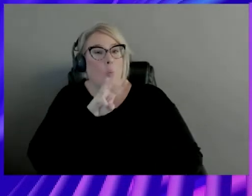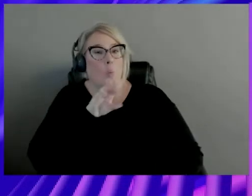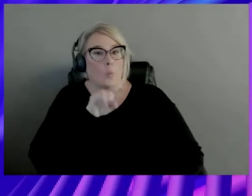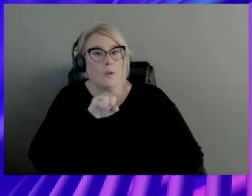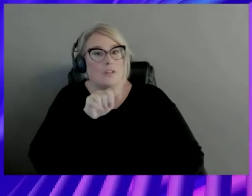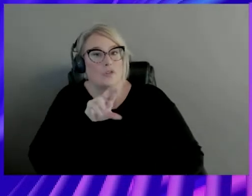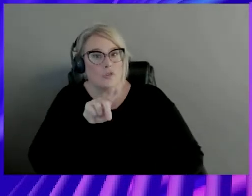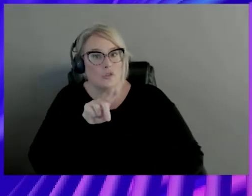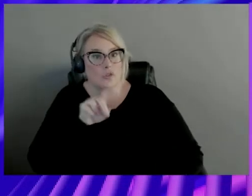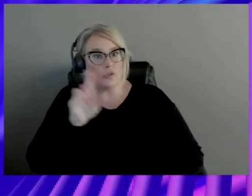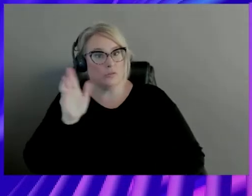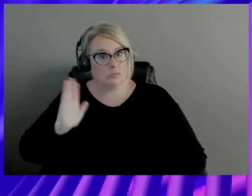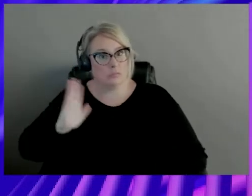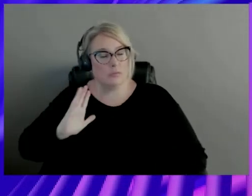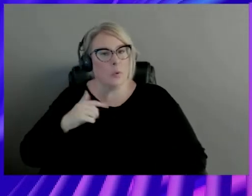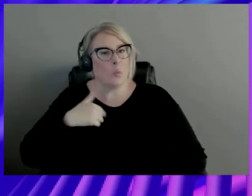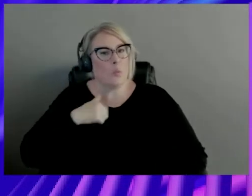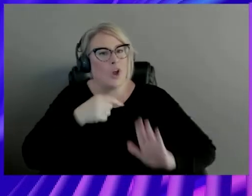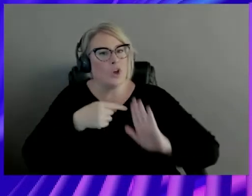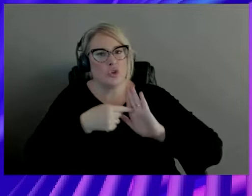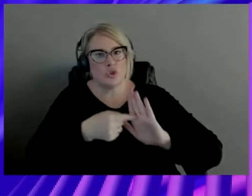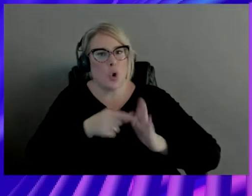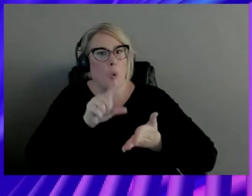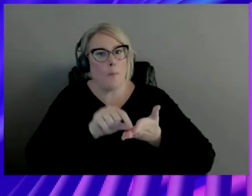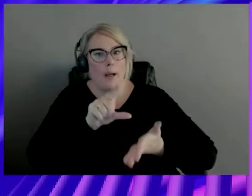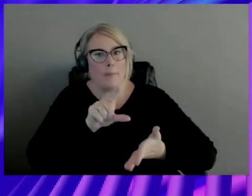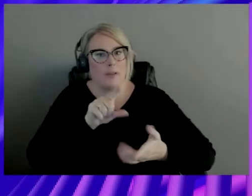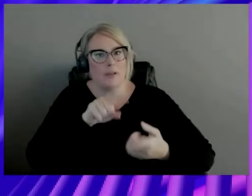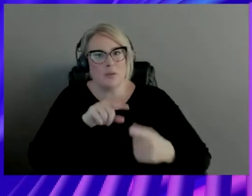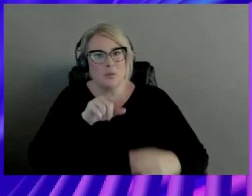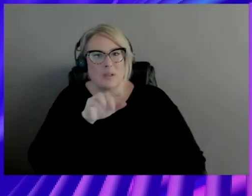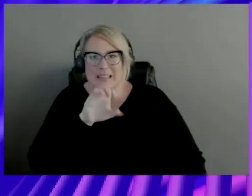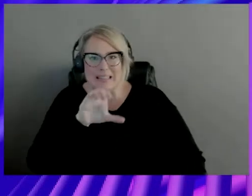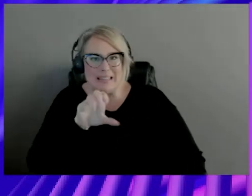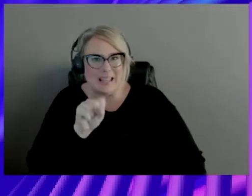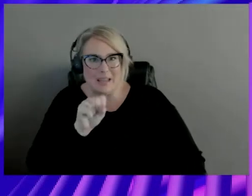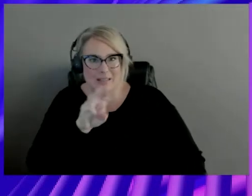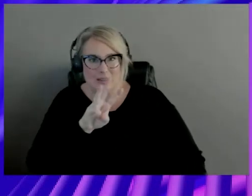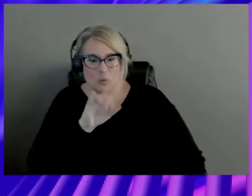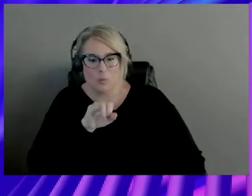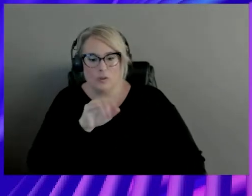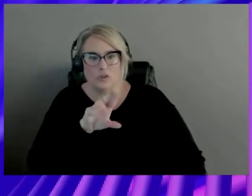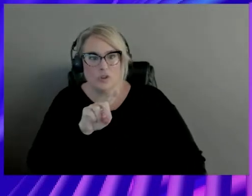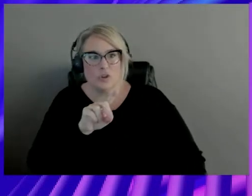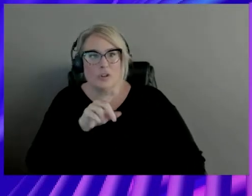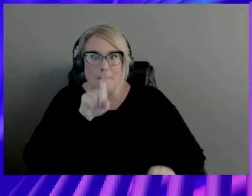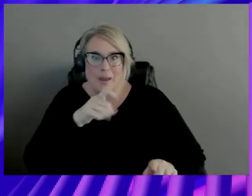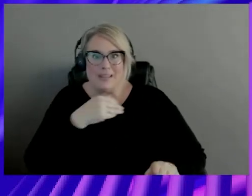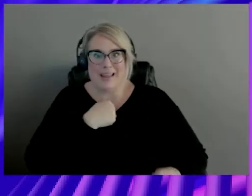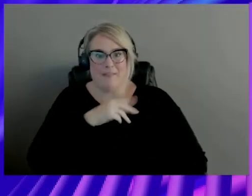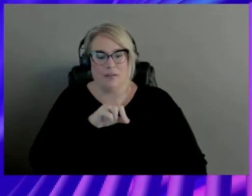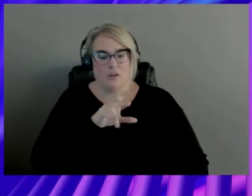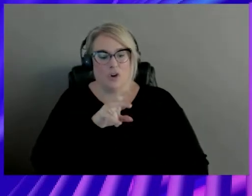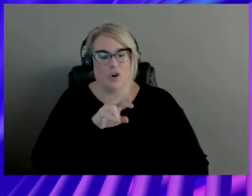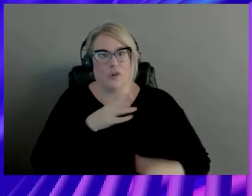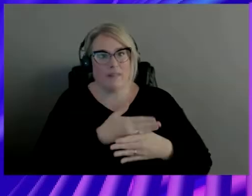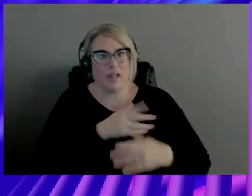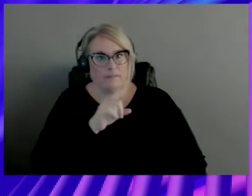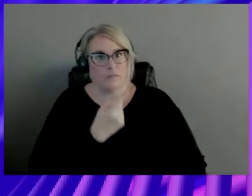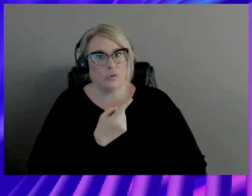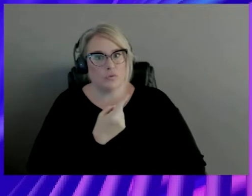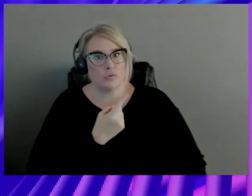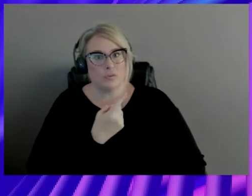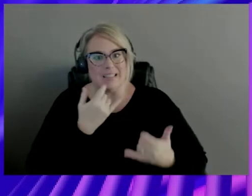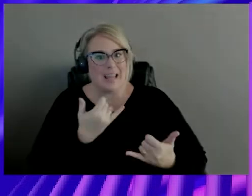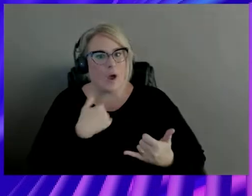had, we didn't show the publish to ECS wizard unless you had a Docker file in the project. Right. Right. Now we don't need to have the